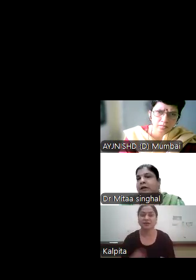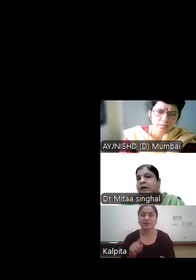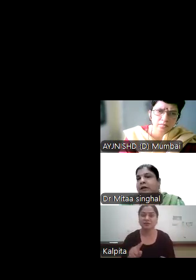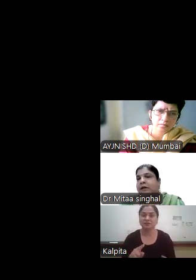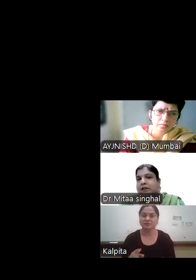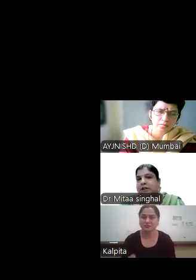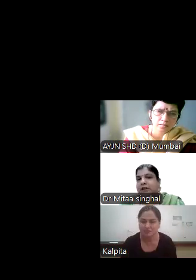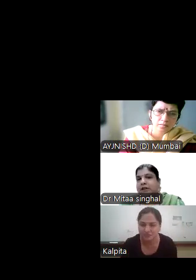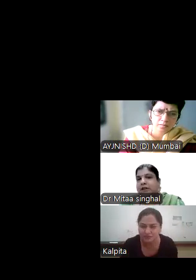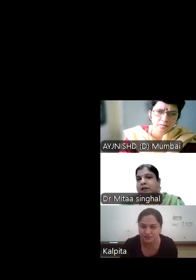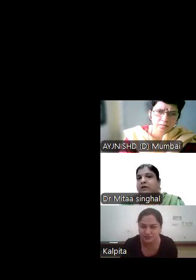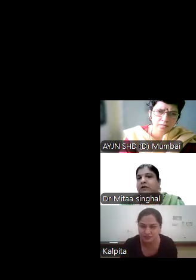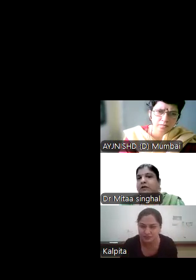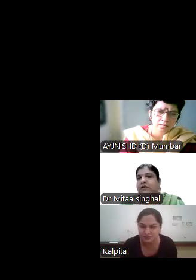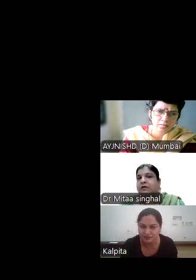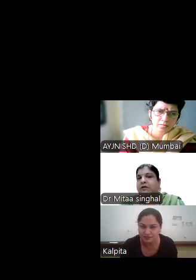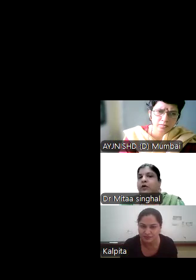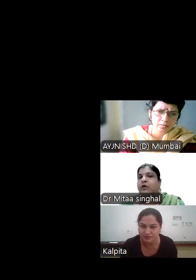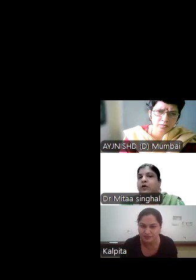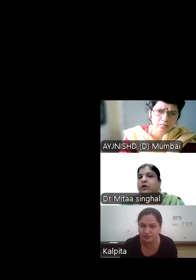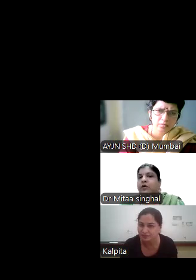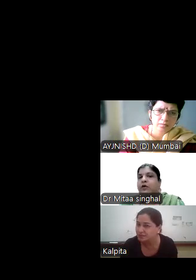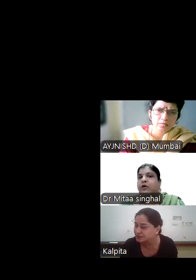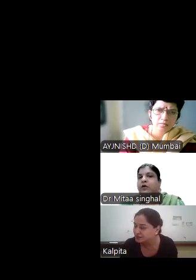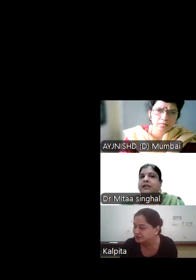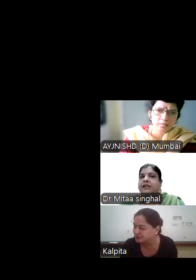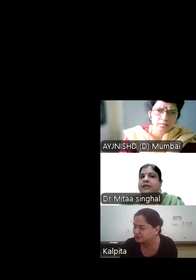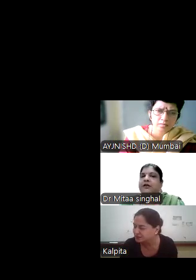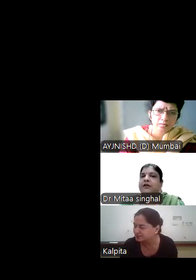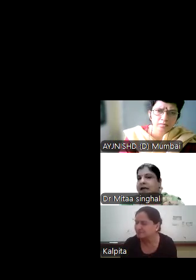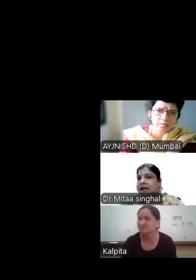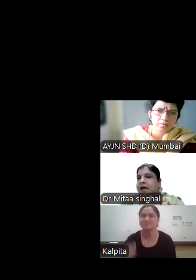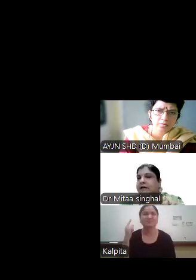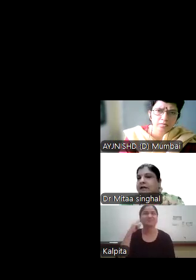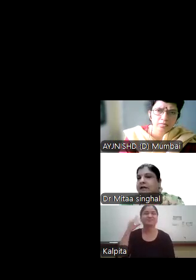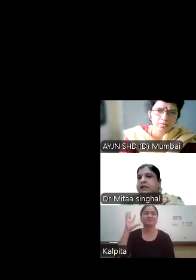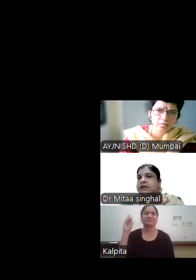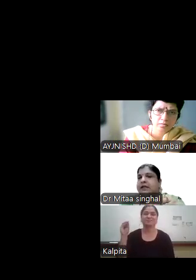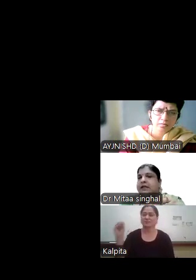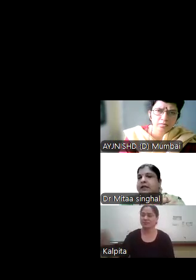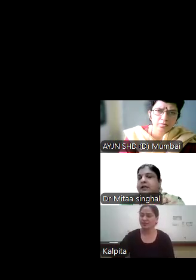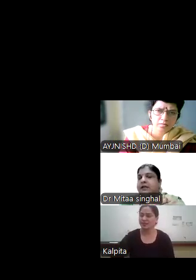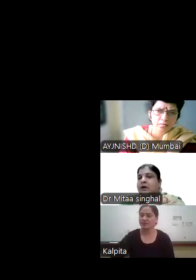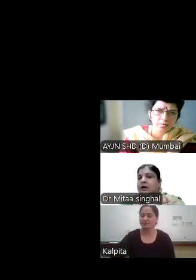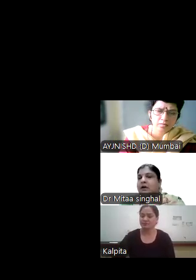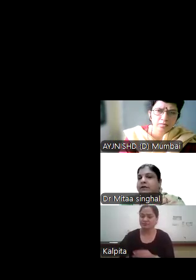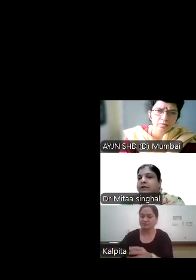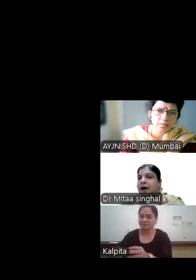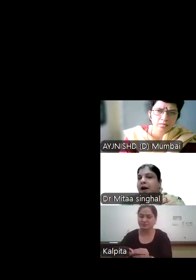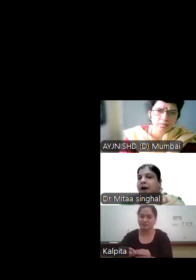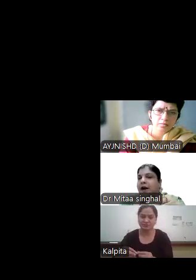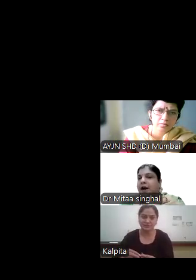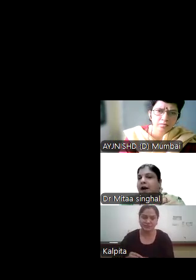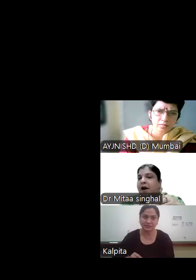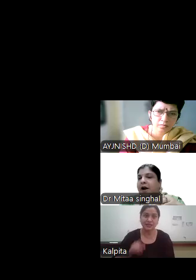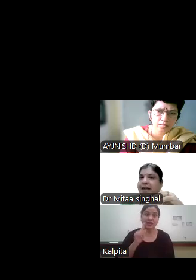GMFCS, General Movement Assessment Functional Scale, which is a scale which is from level 1